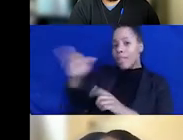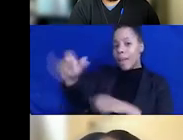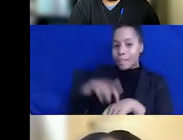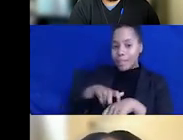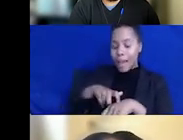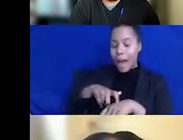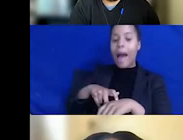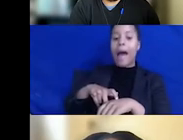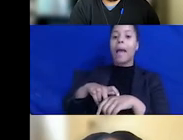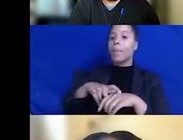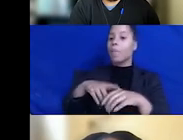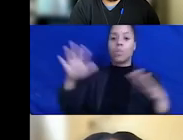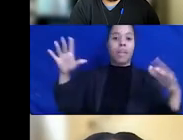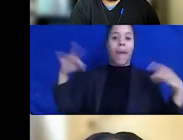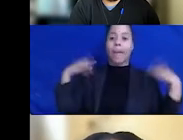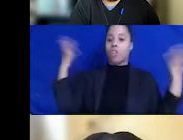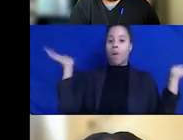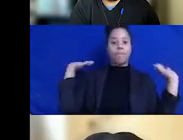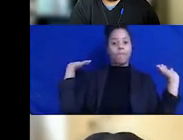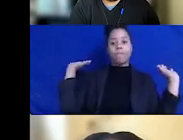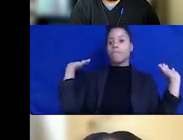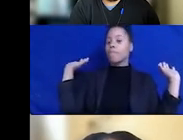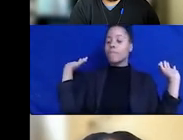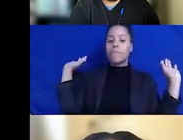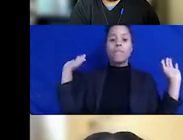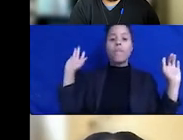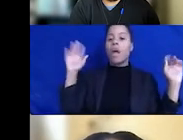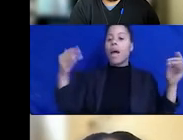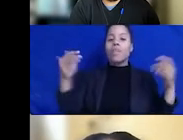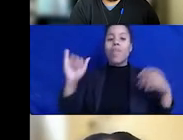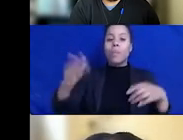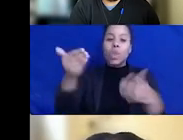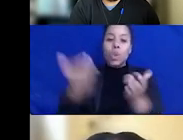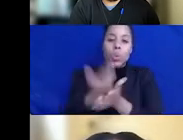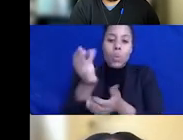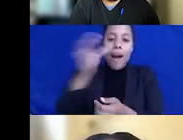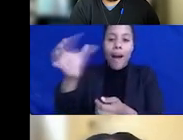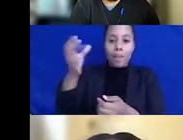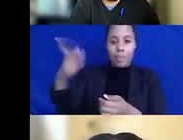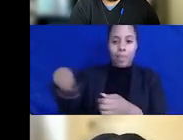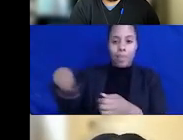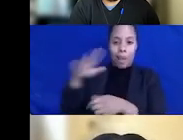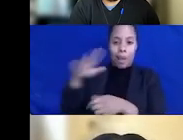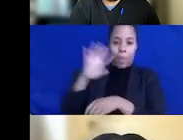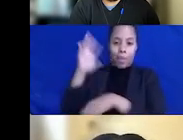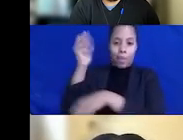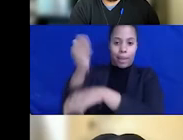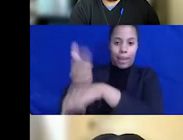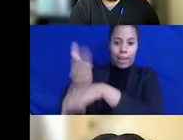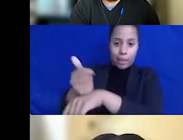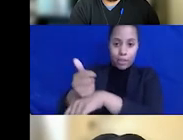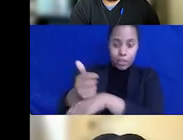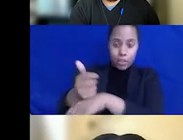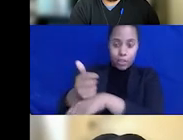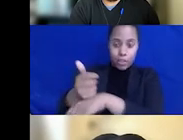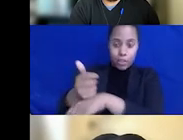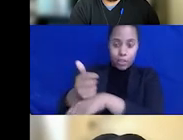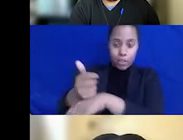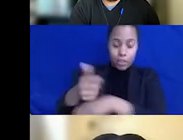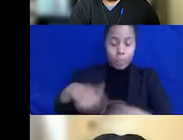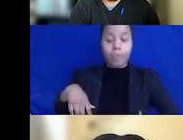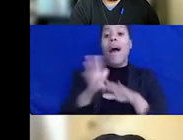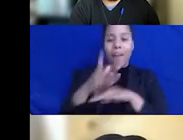were just hands off. It was a new concept that they would even engage. So after uncovering the extent of these